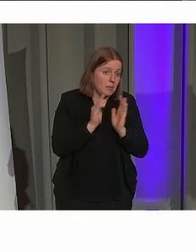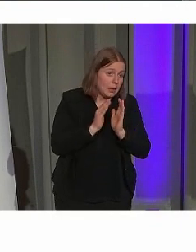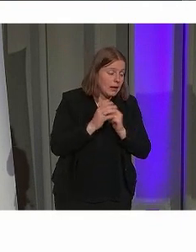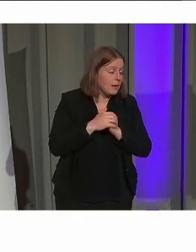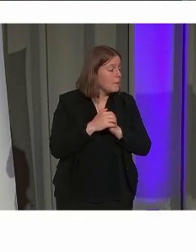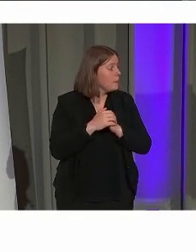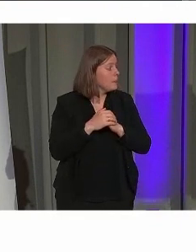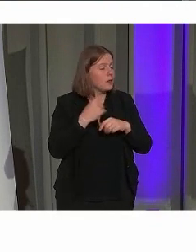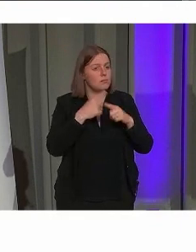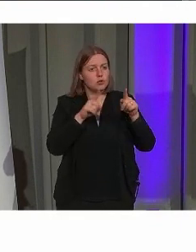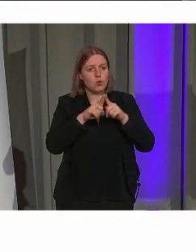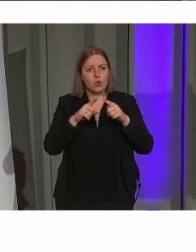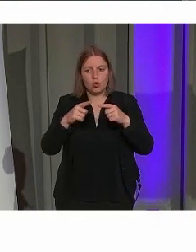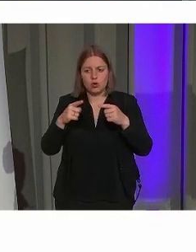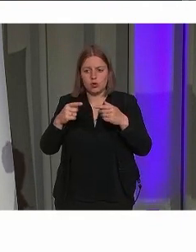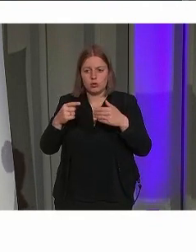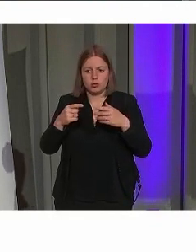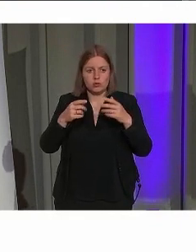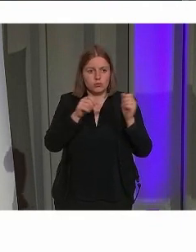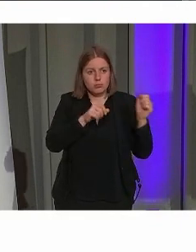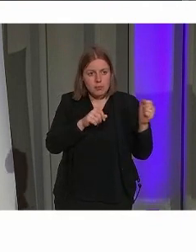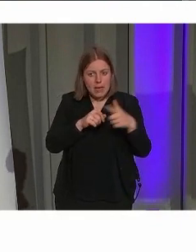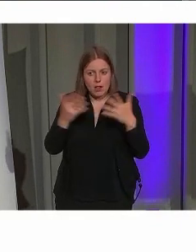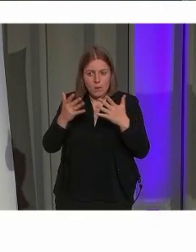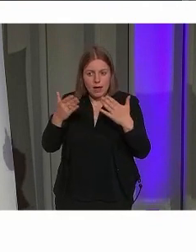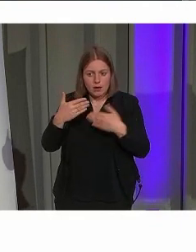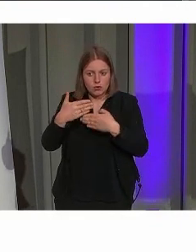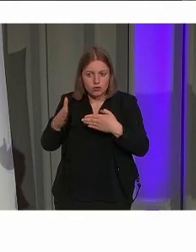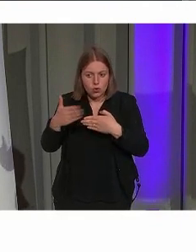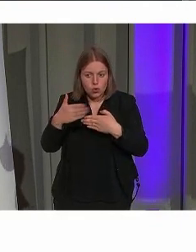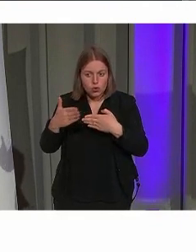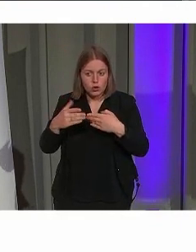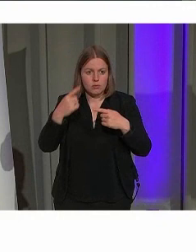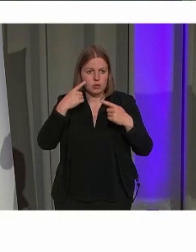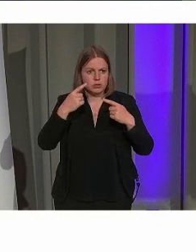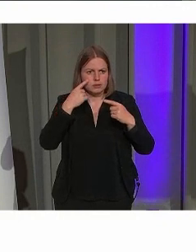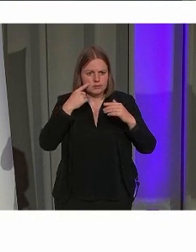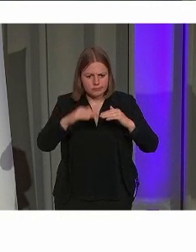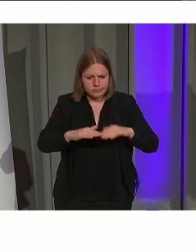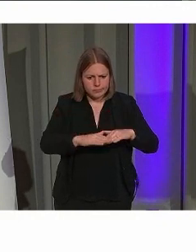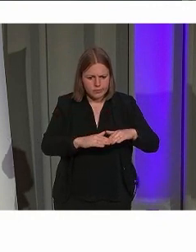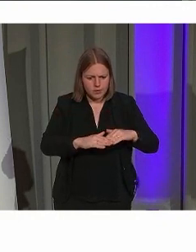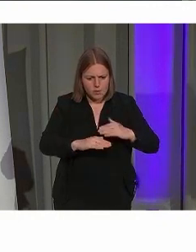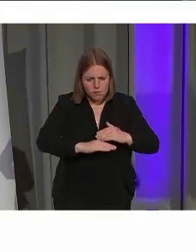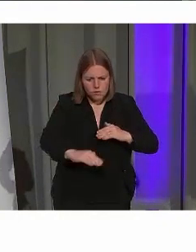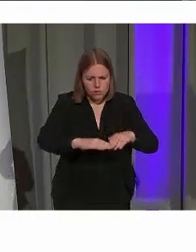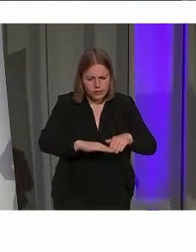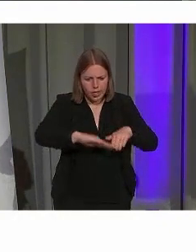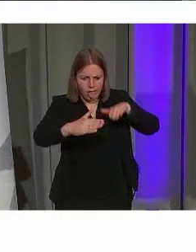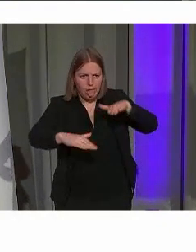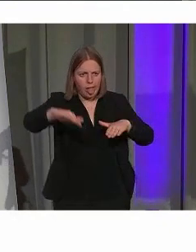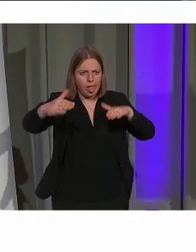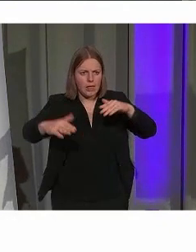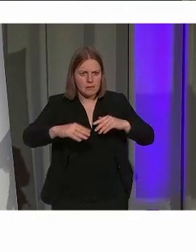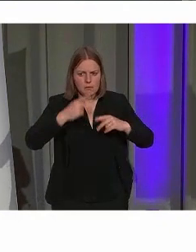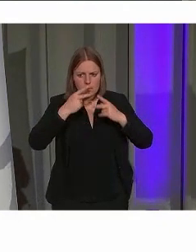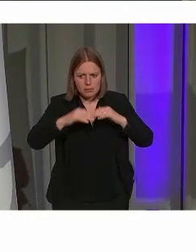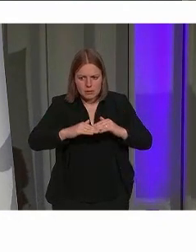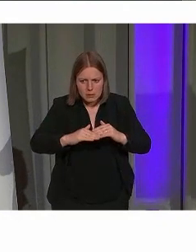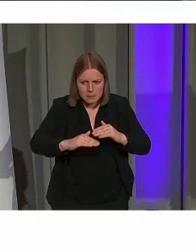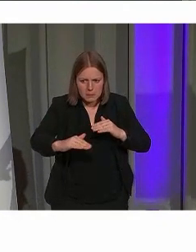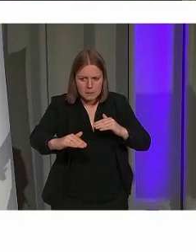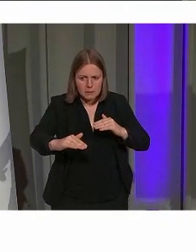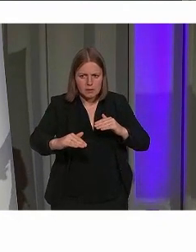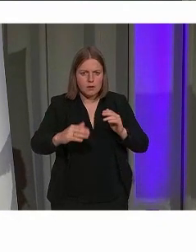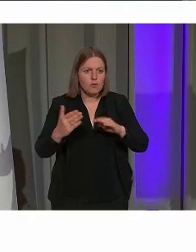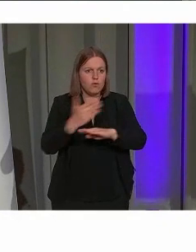also the door identification, the pavement leveling, because before that there is 1 or 2